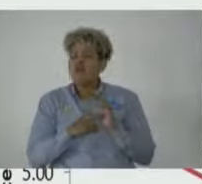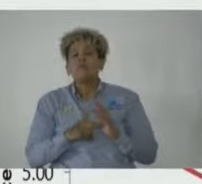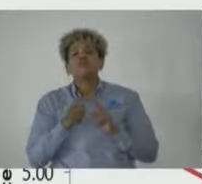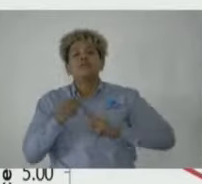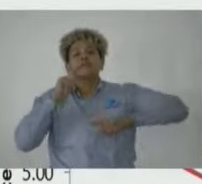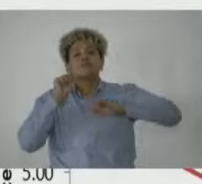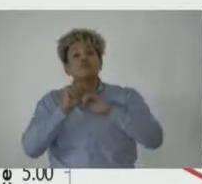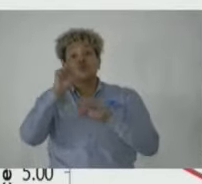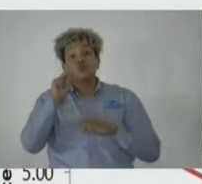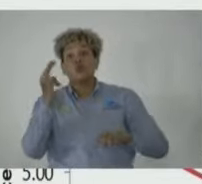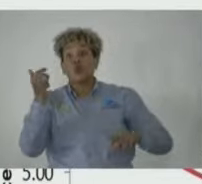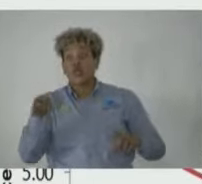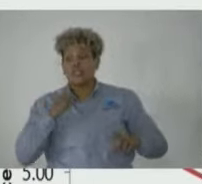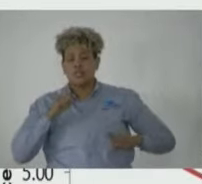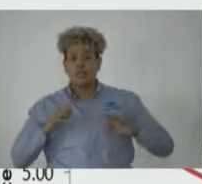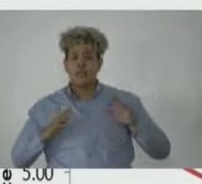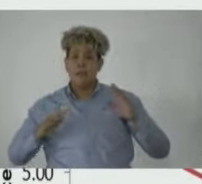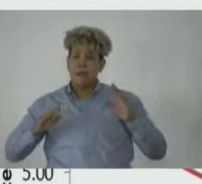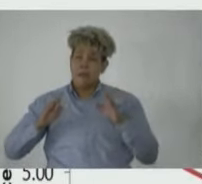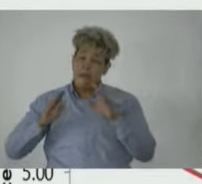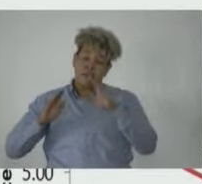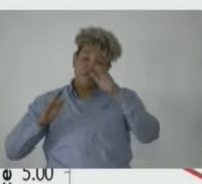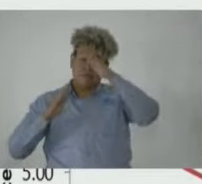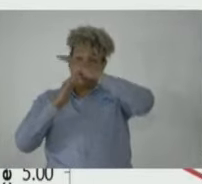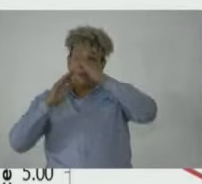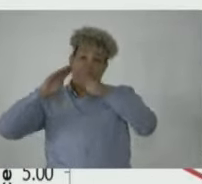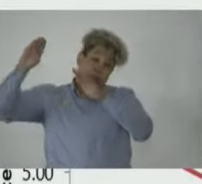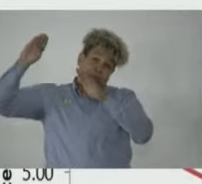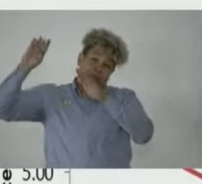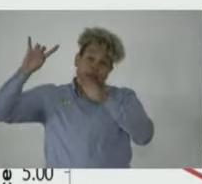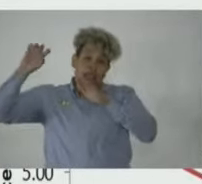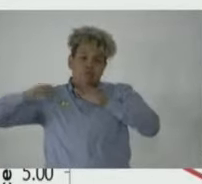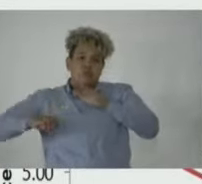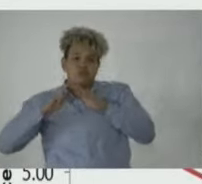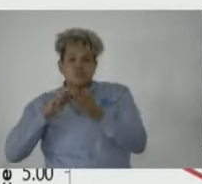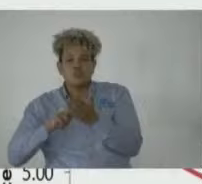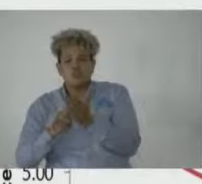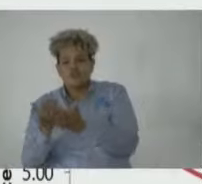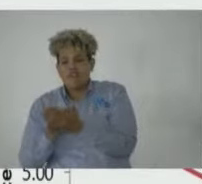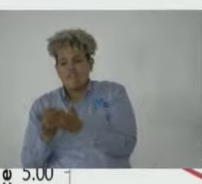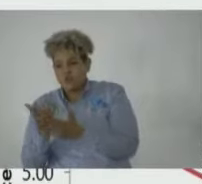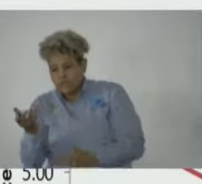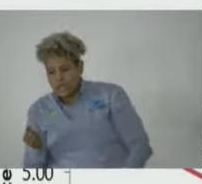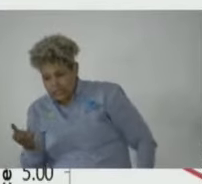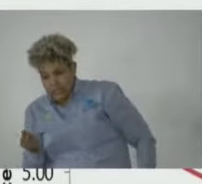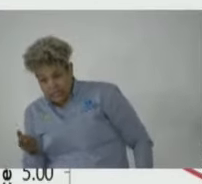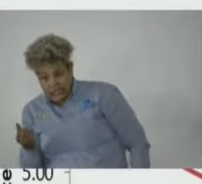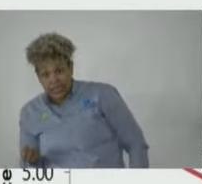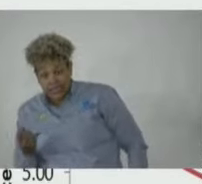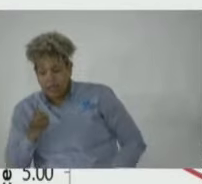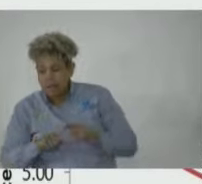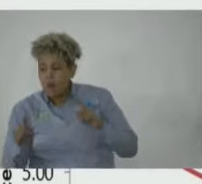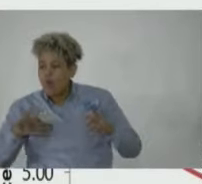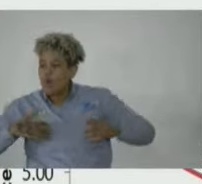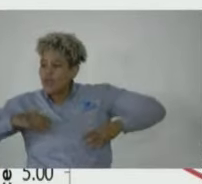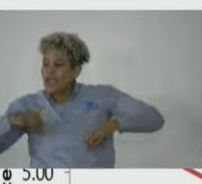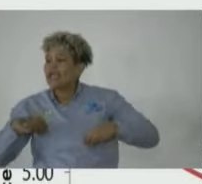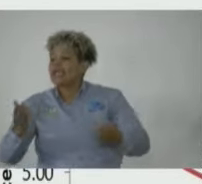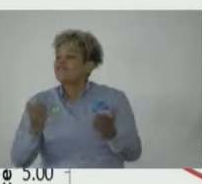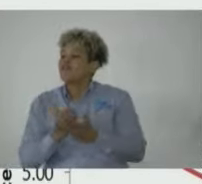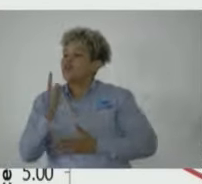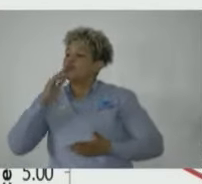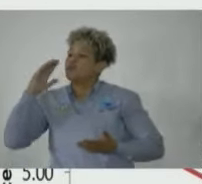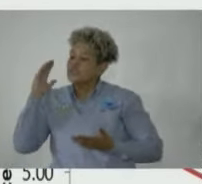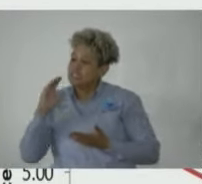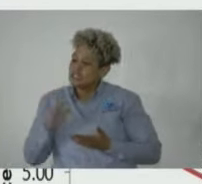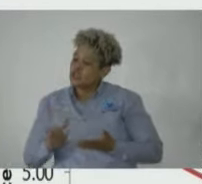in 2013, it peaked at 8%. That represents revenue that's on the books, but that we give away through deductions